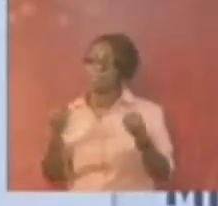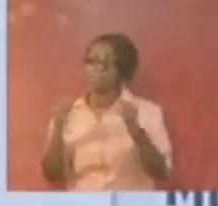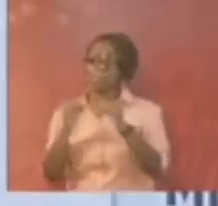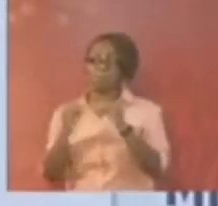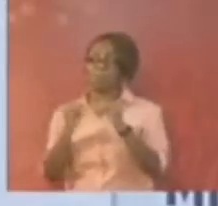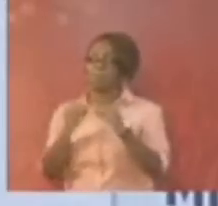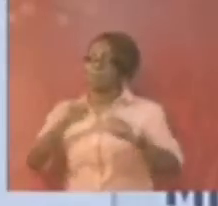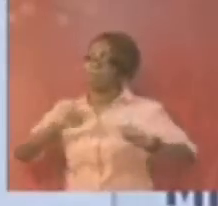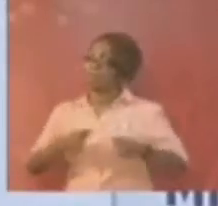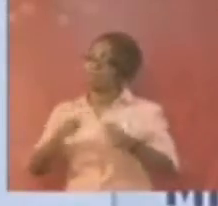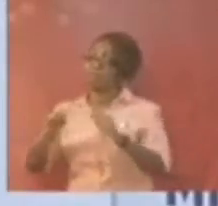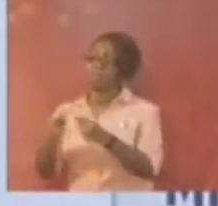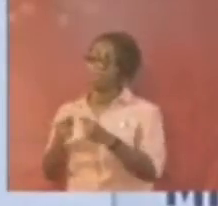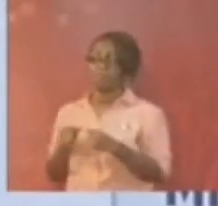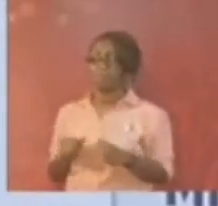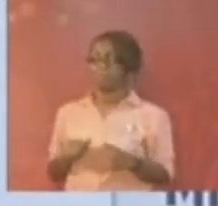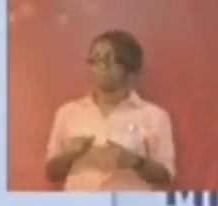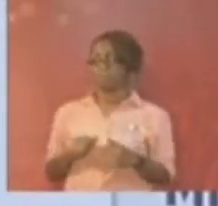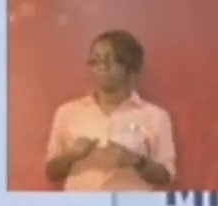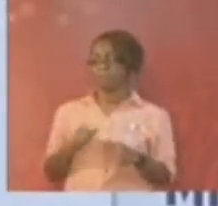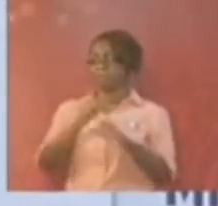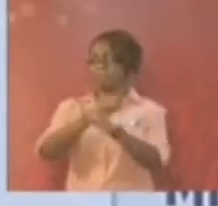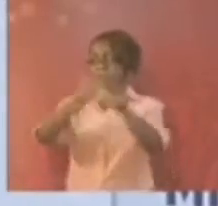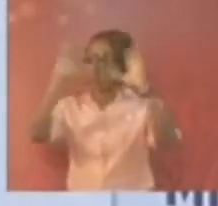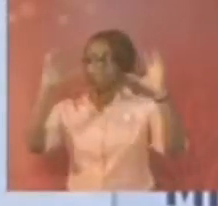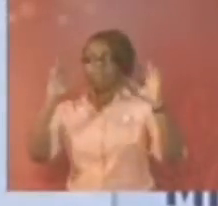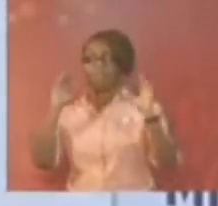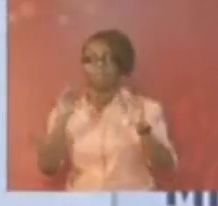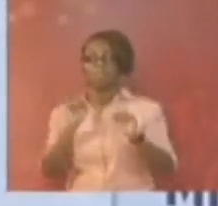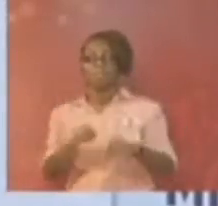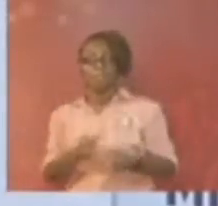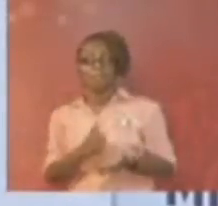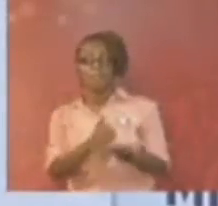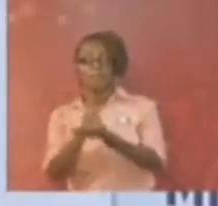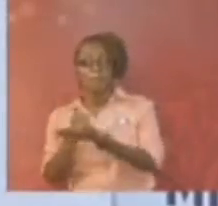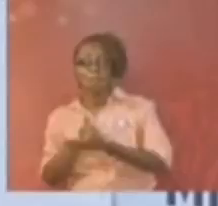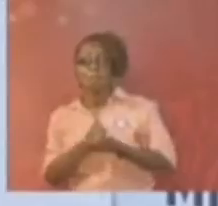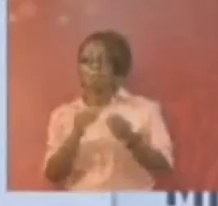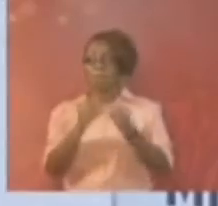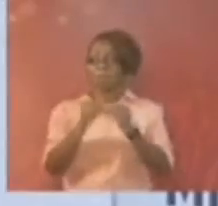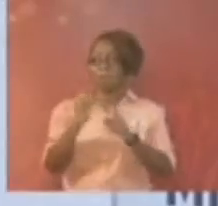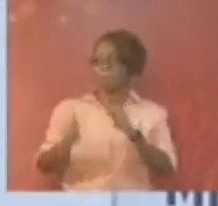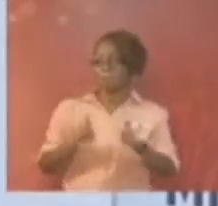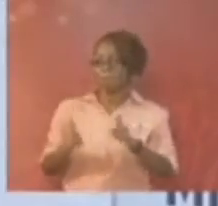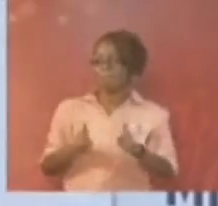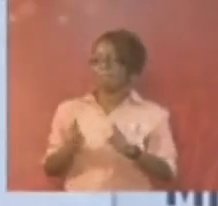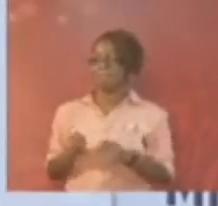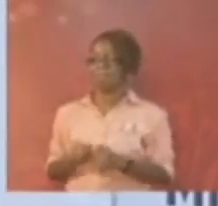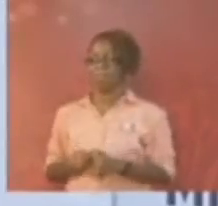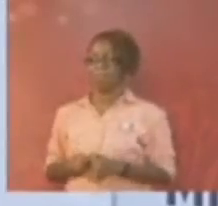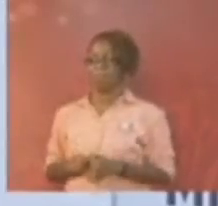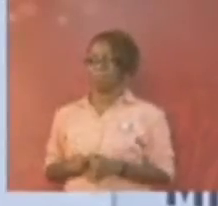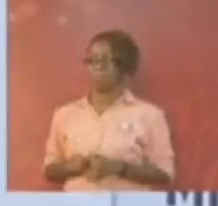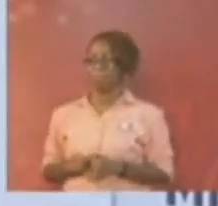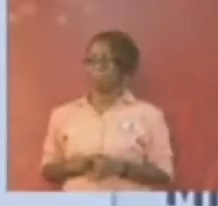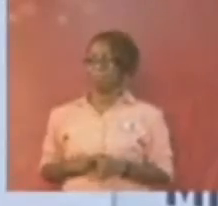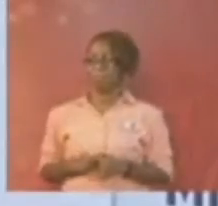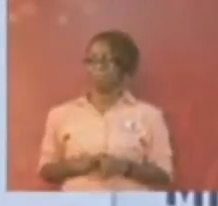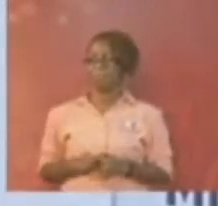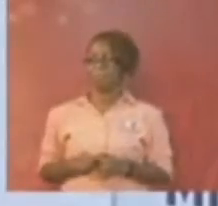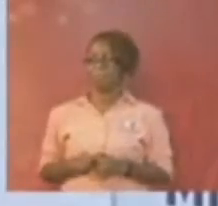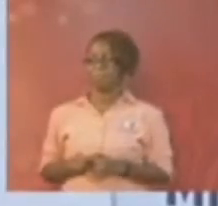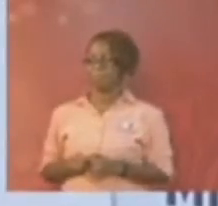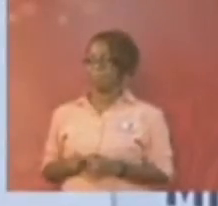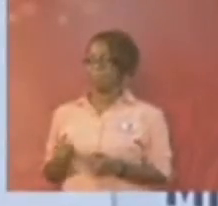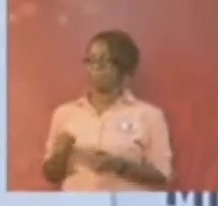their lives. So that's the focus. What about the creativity aspect of it? Well,